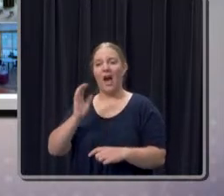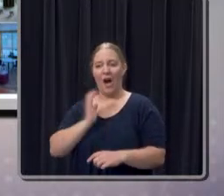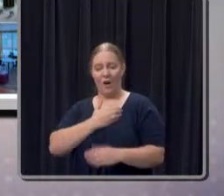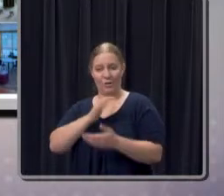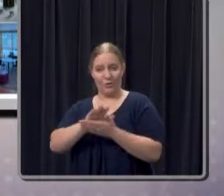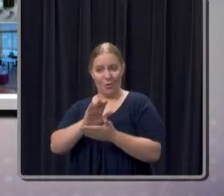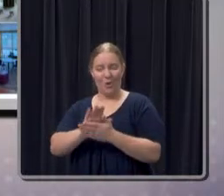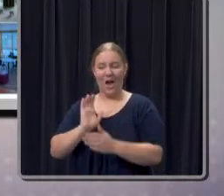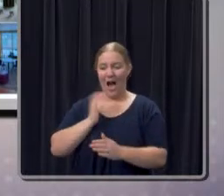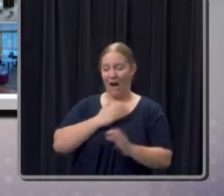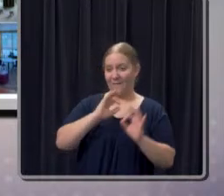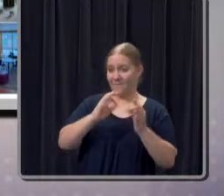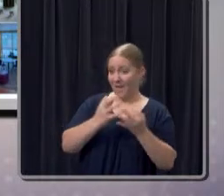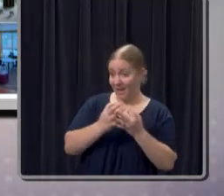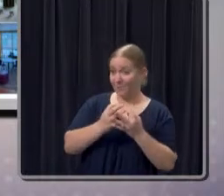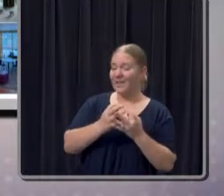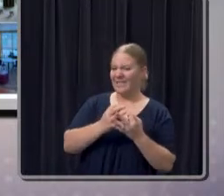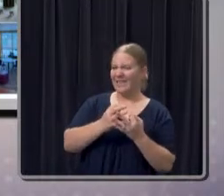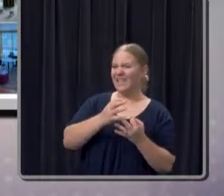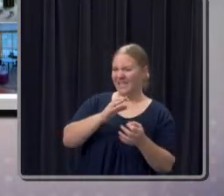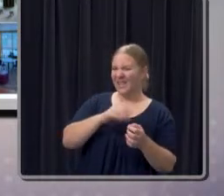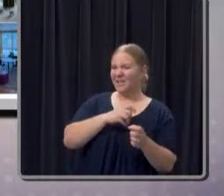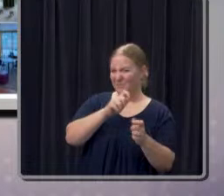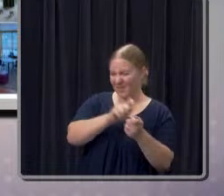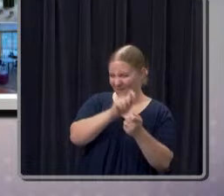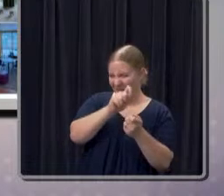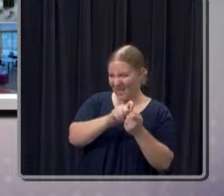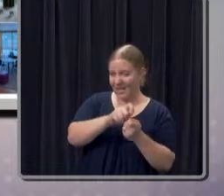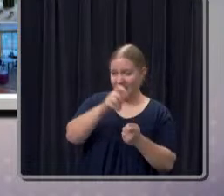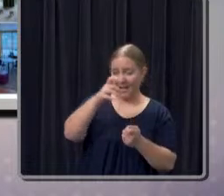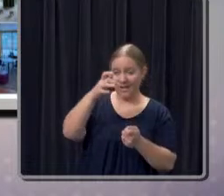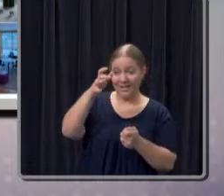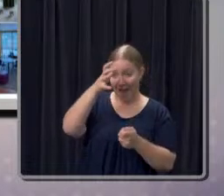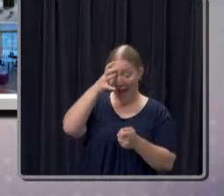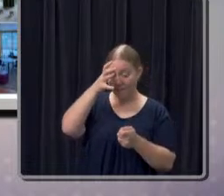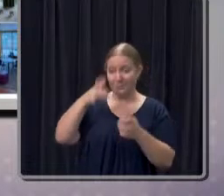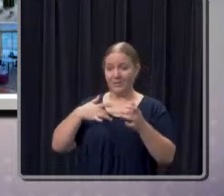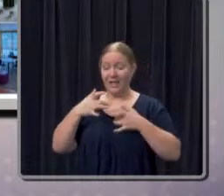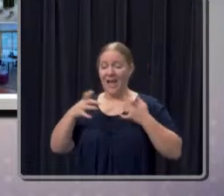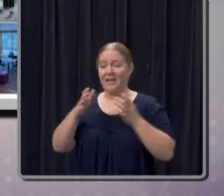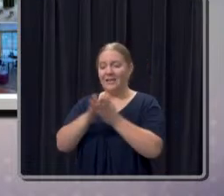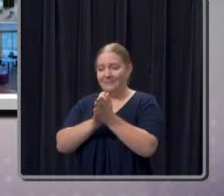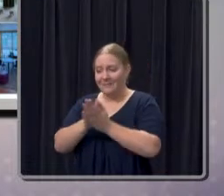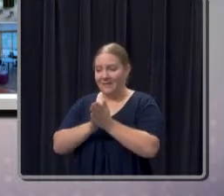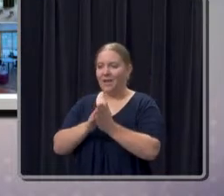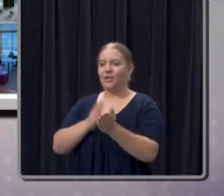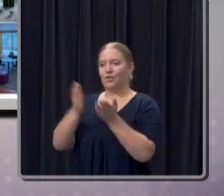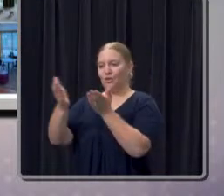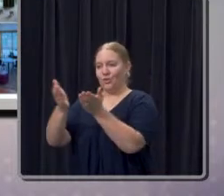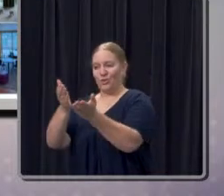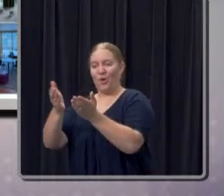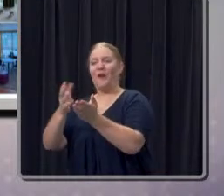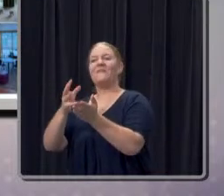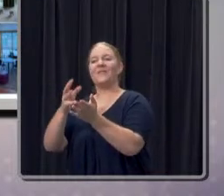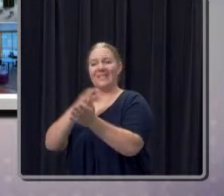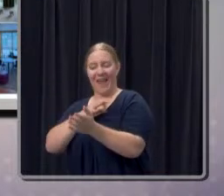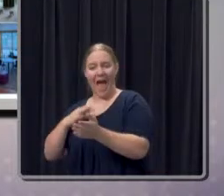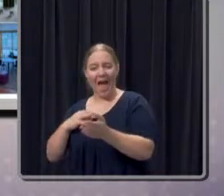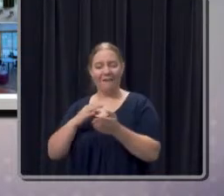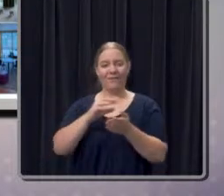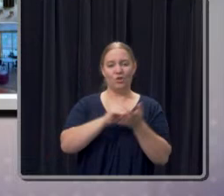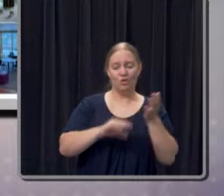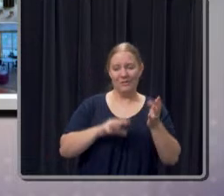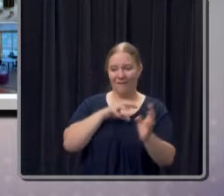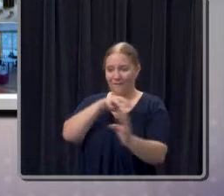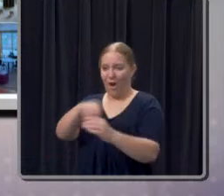our families in particular, our dads, are eager to get in and spend time serving our staff, serving our students, and being